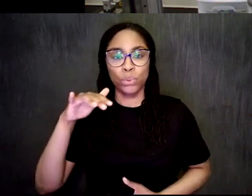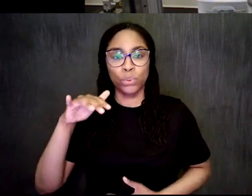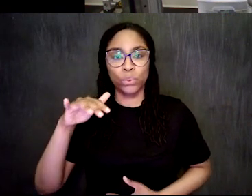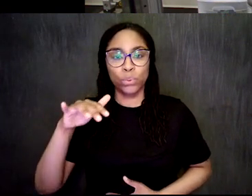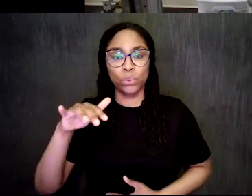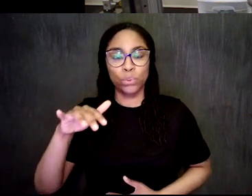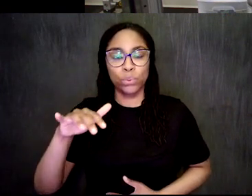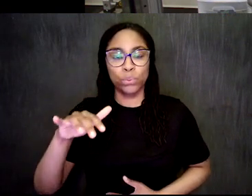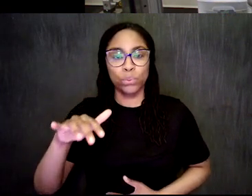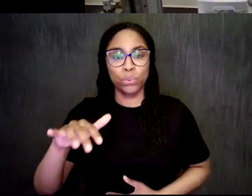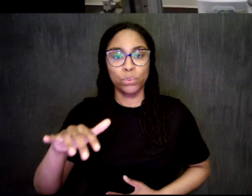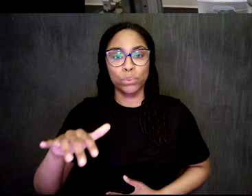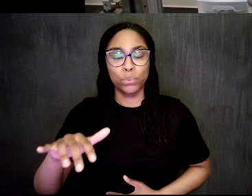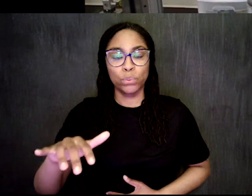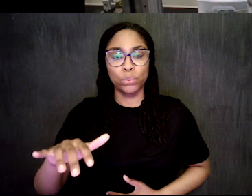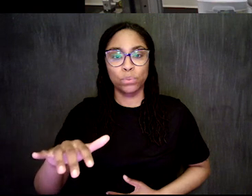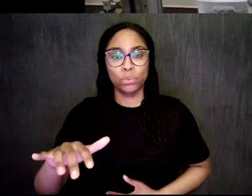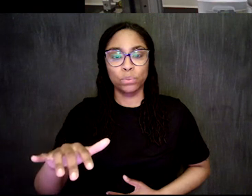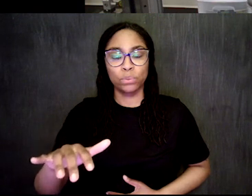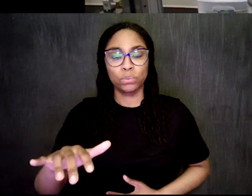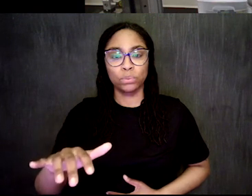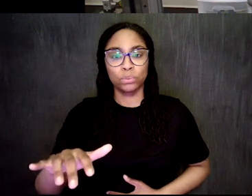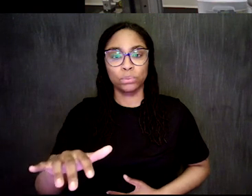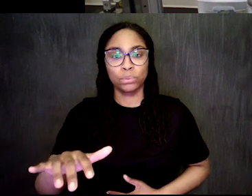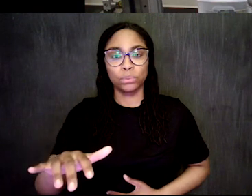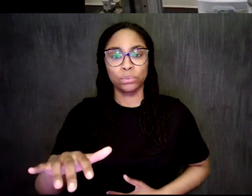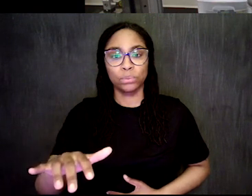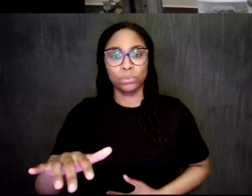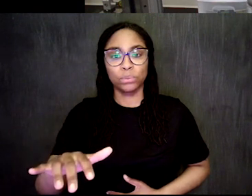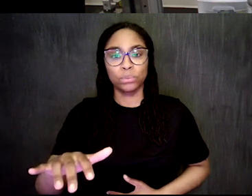3. Exhale.